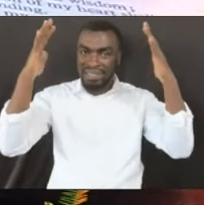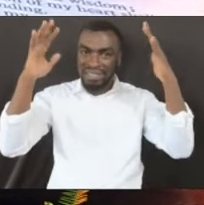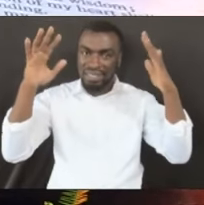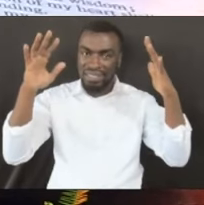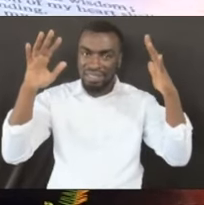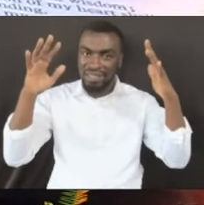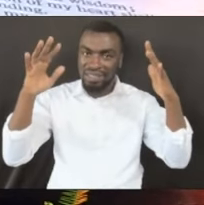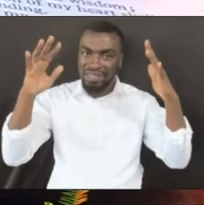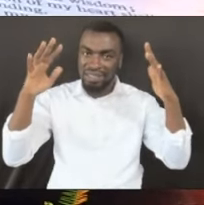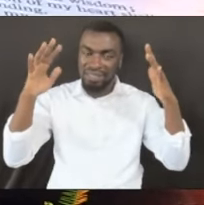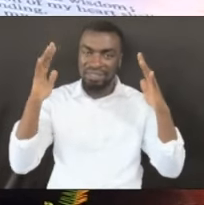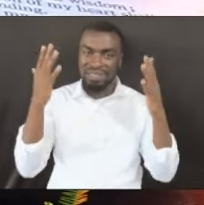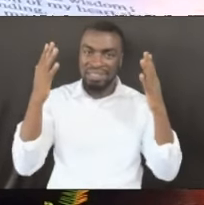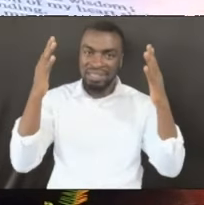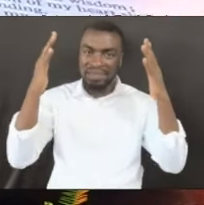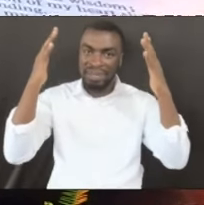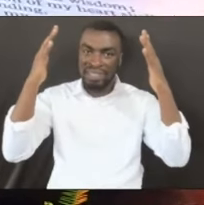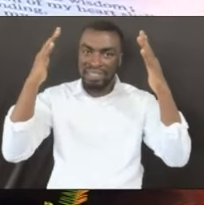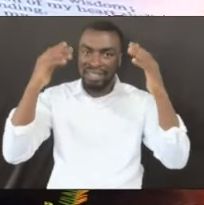tutashangilia,